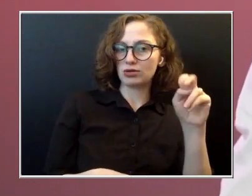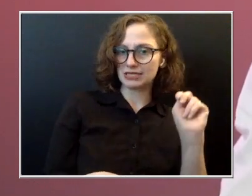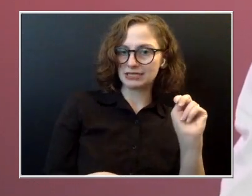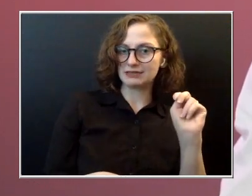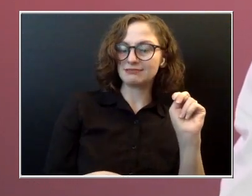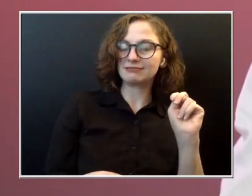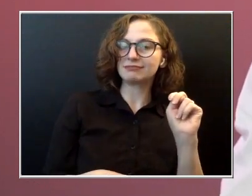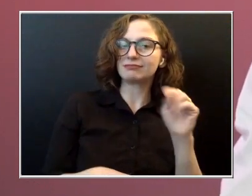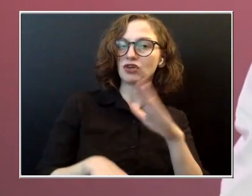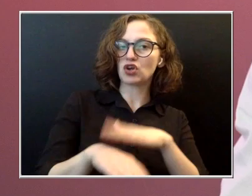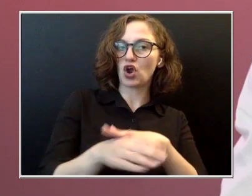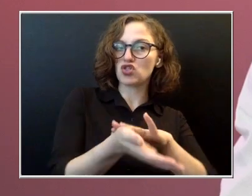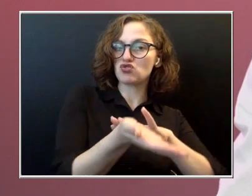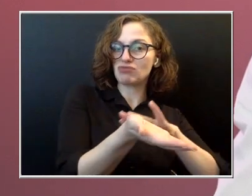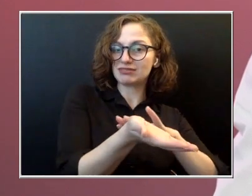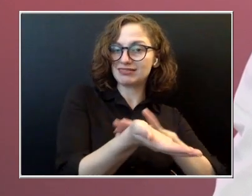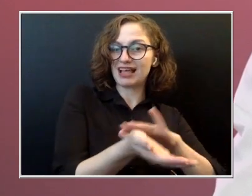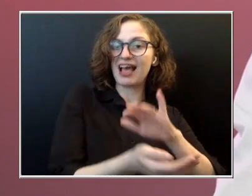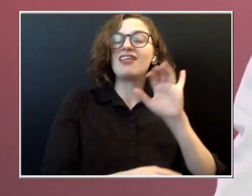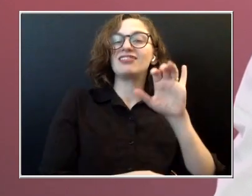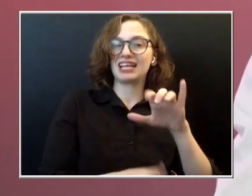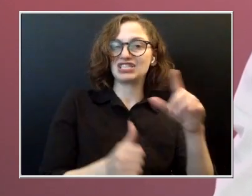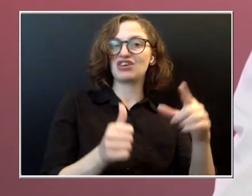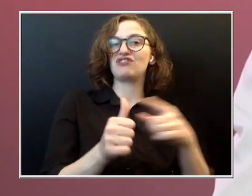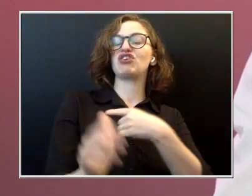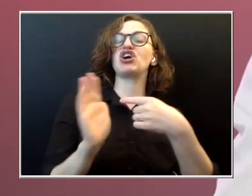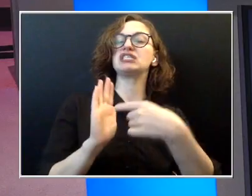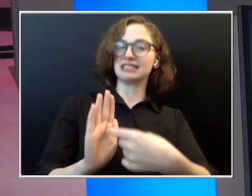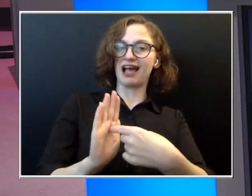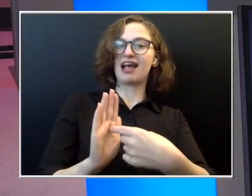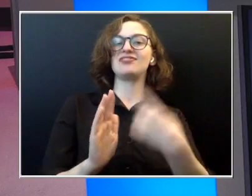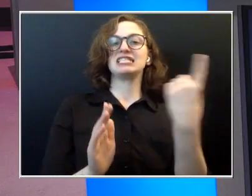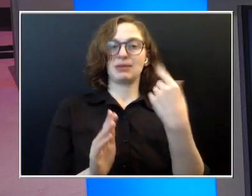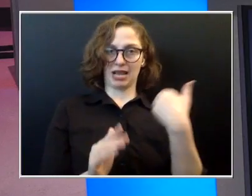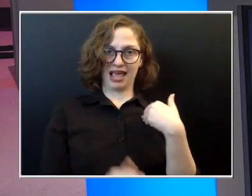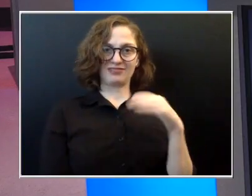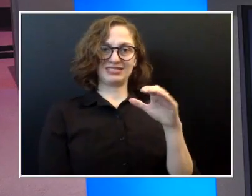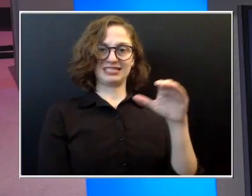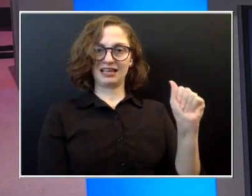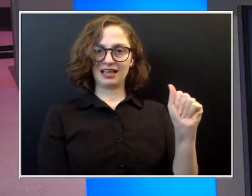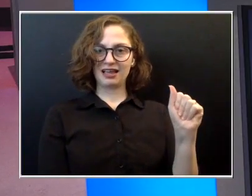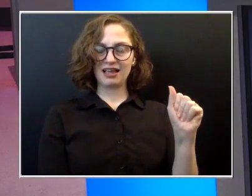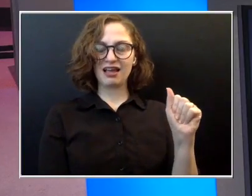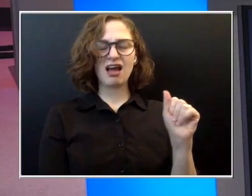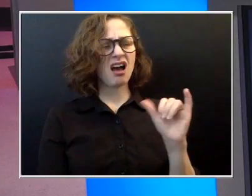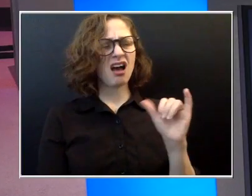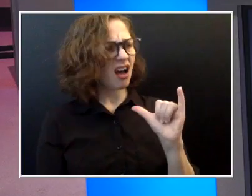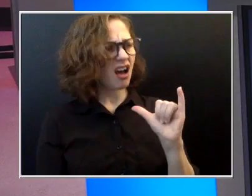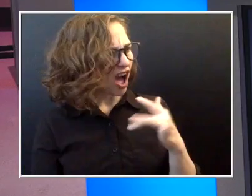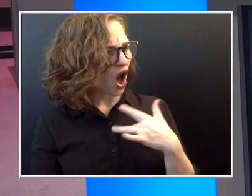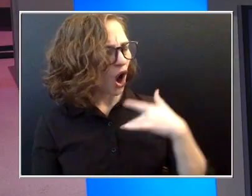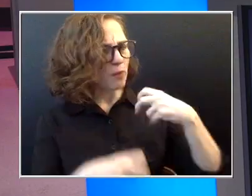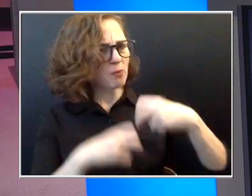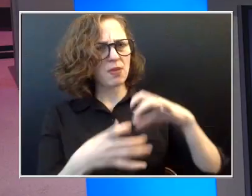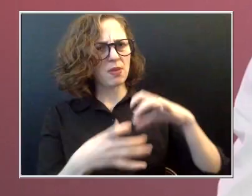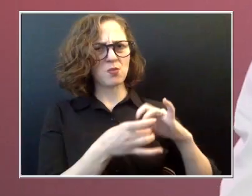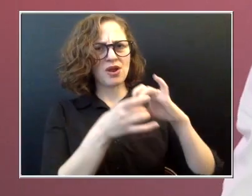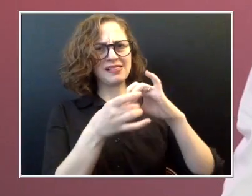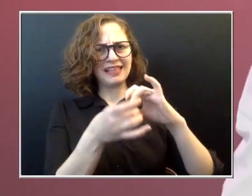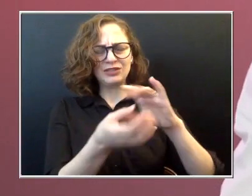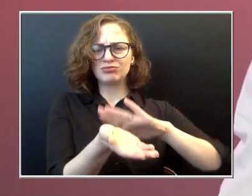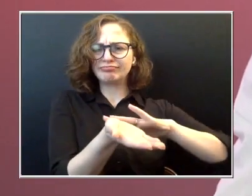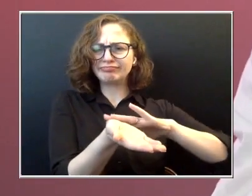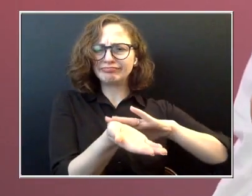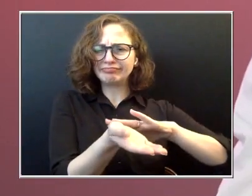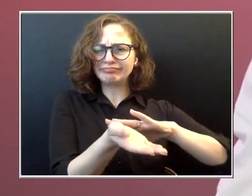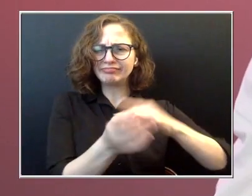patients are having amyloidosis. A heart problem, as if their wrists are hurting. Amyloidosis. The important